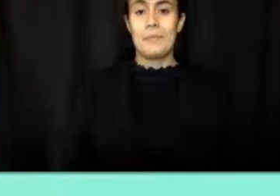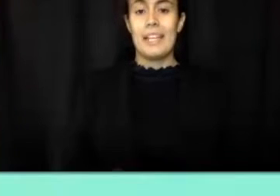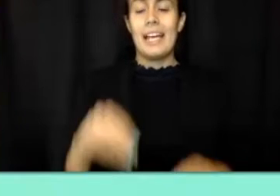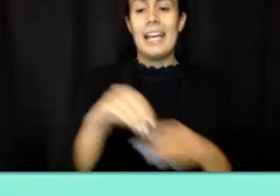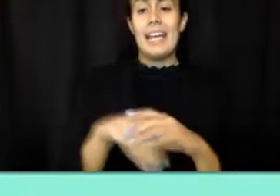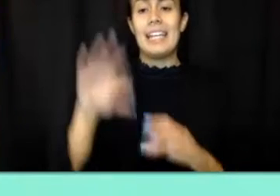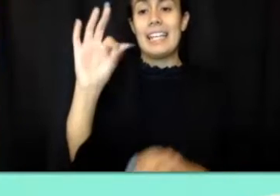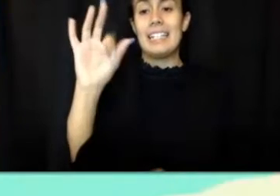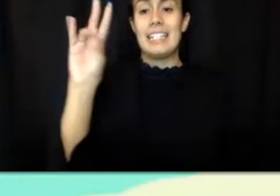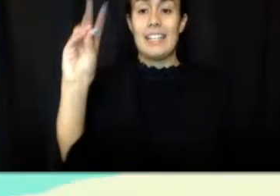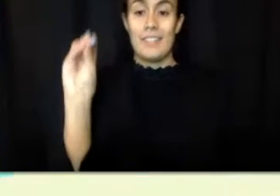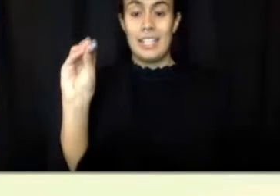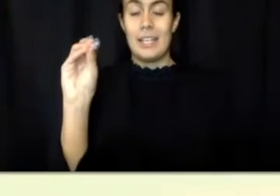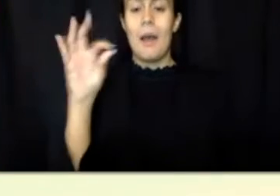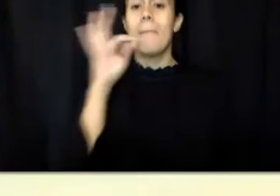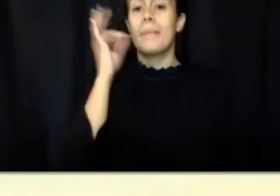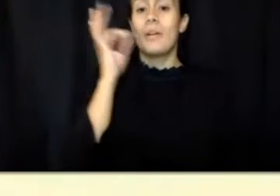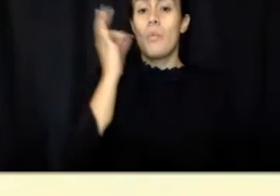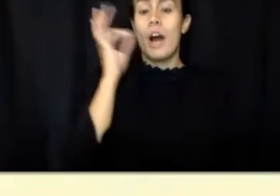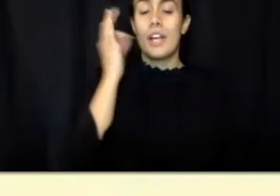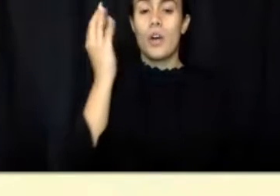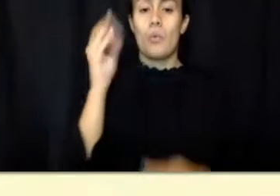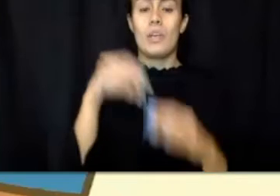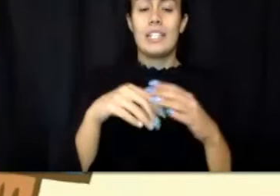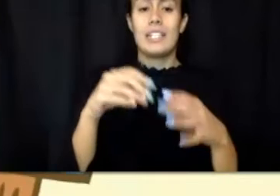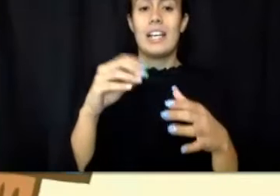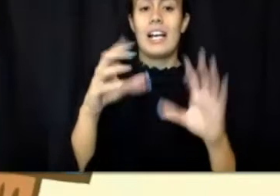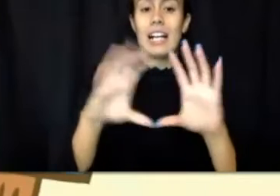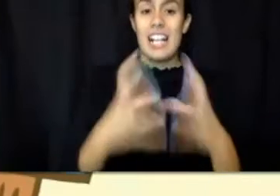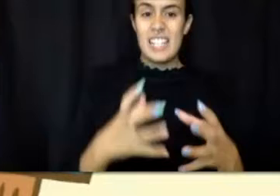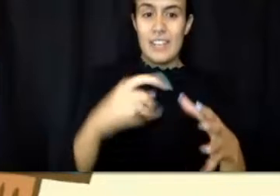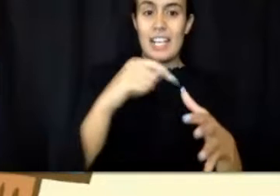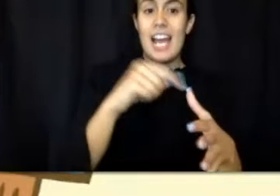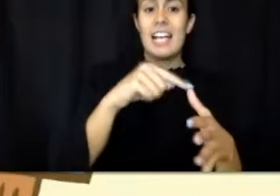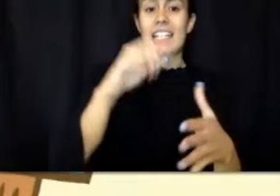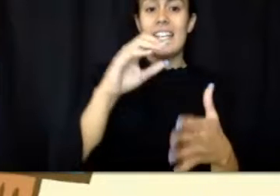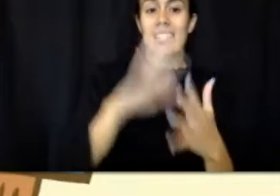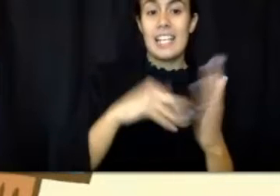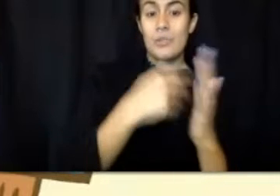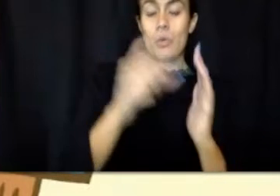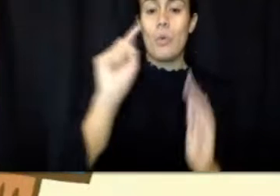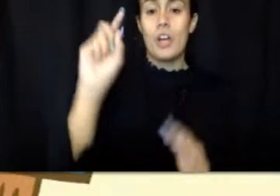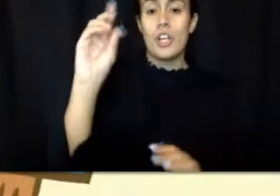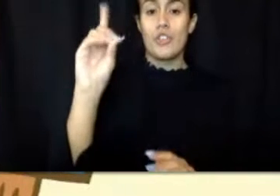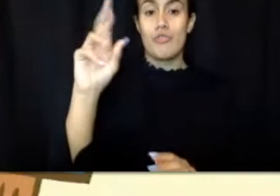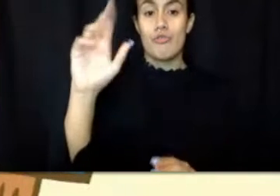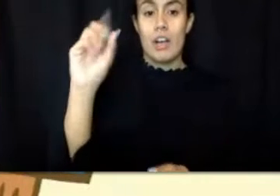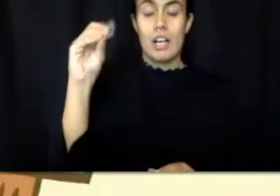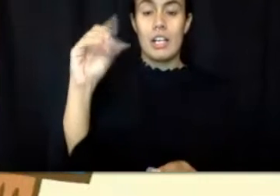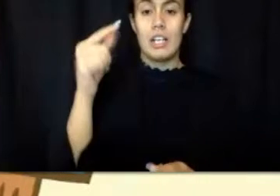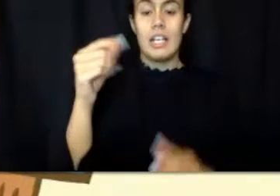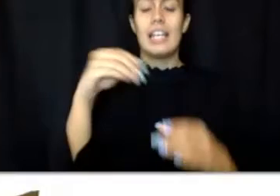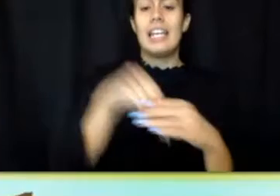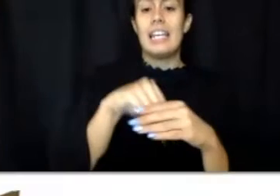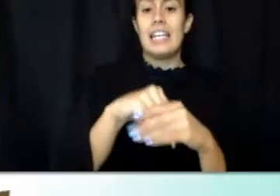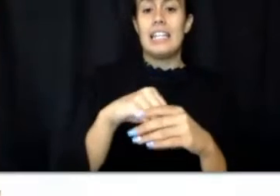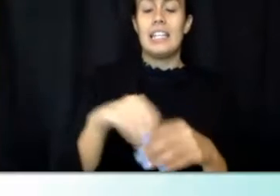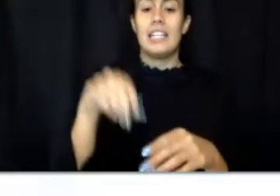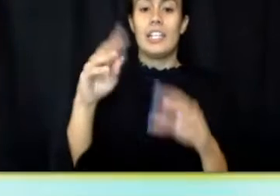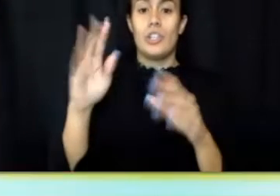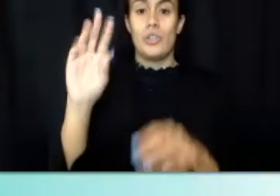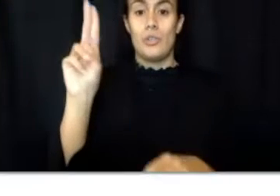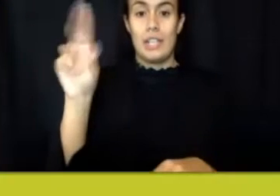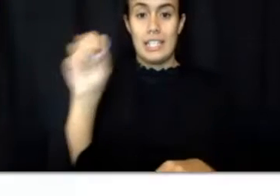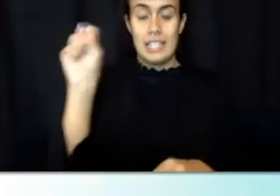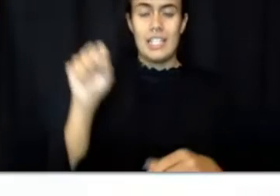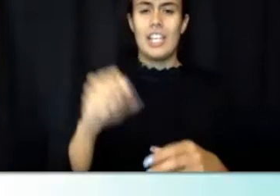In 1970, marijuana was classified as a Schedule I drug in the United States, the strictest